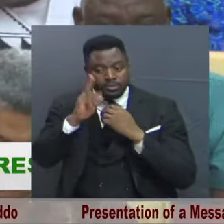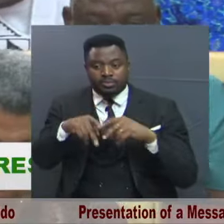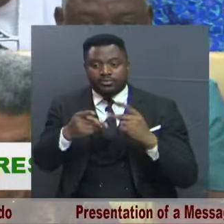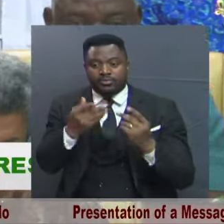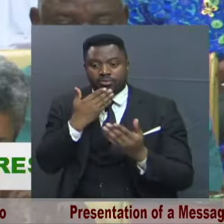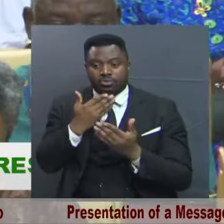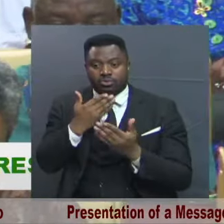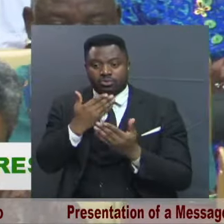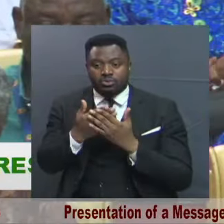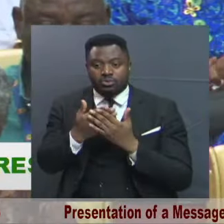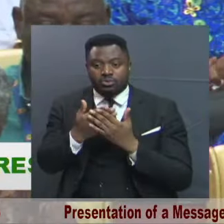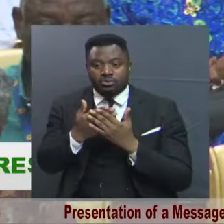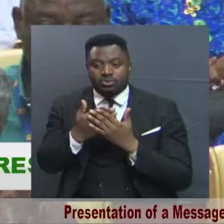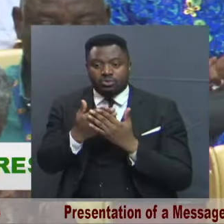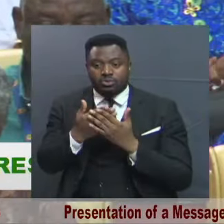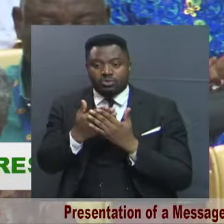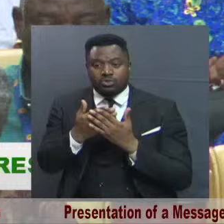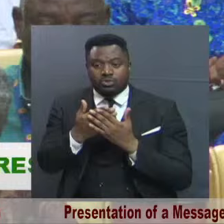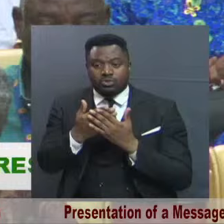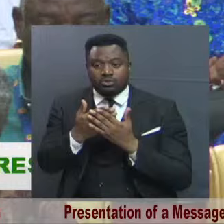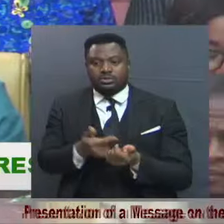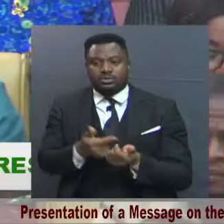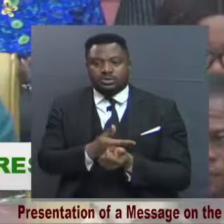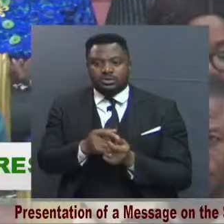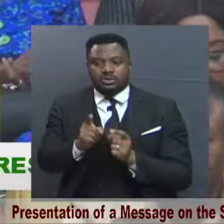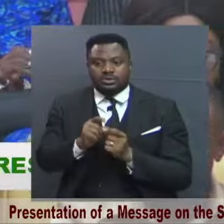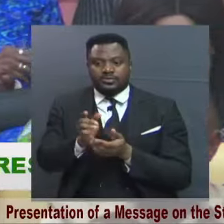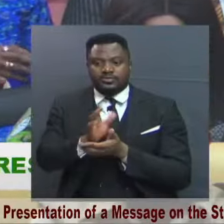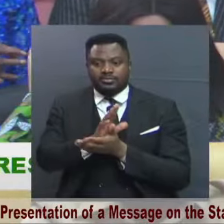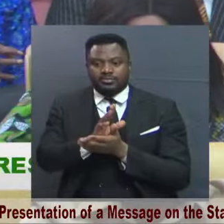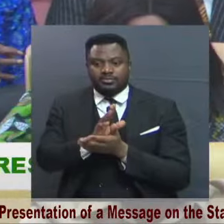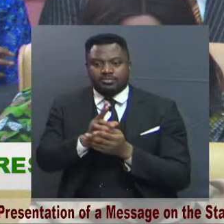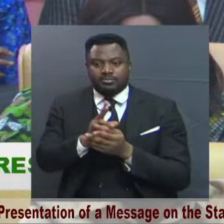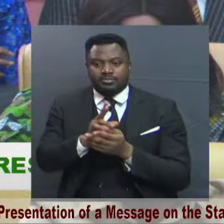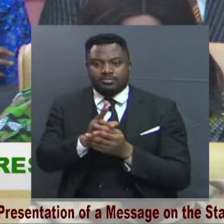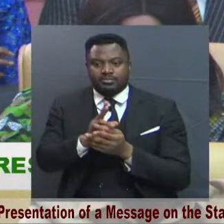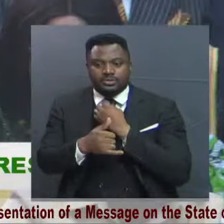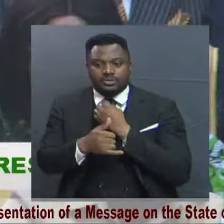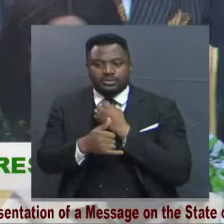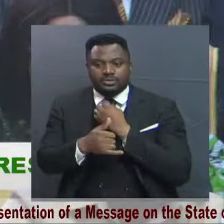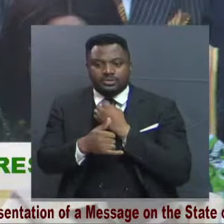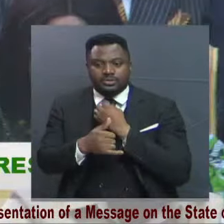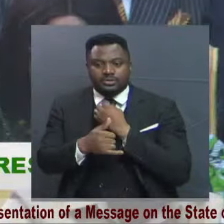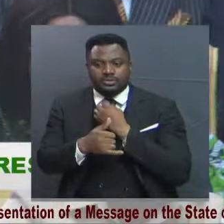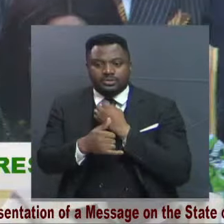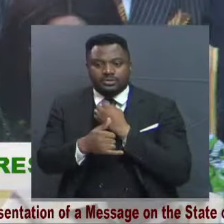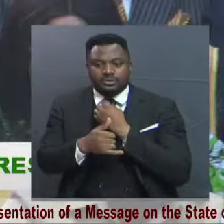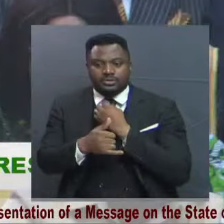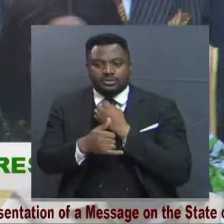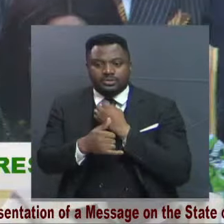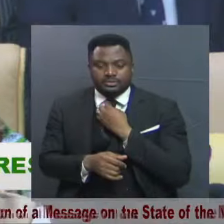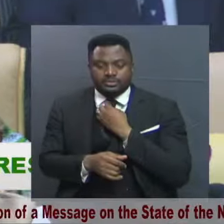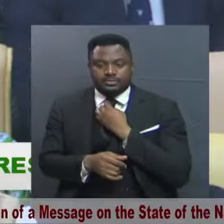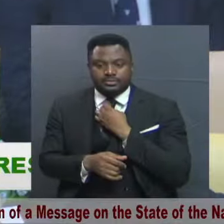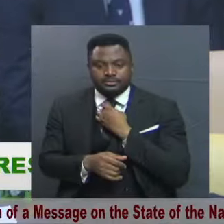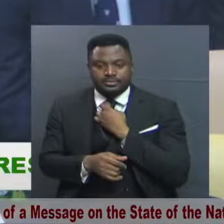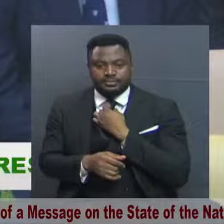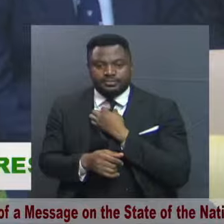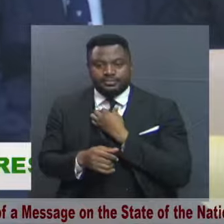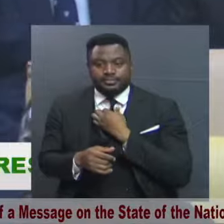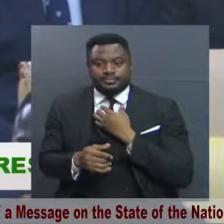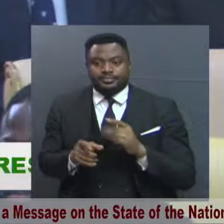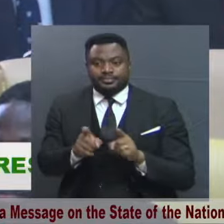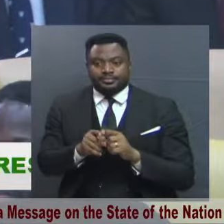reason for the choice of Ghana as a Film Production country Mr Speaker in line with government's